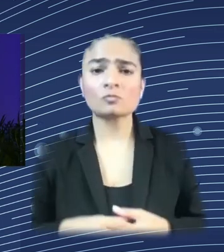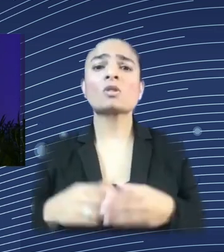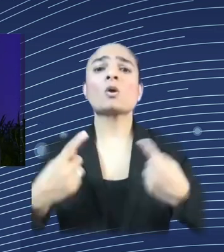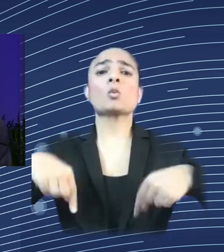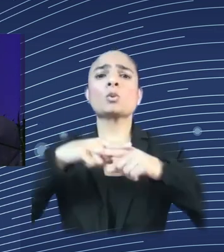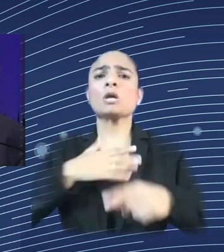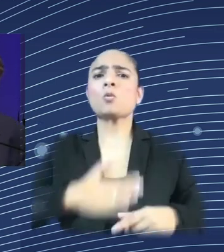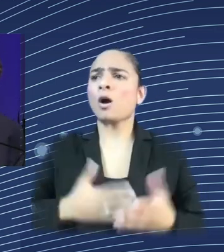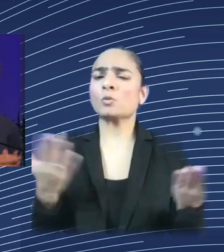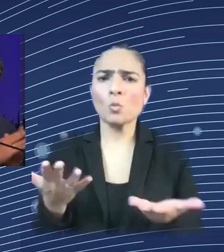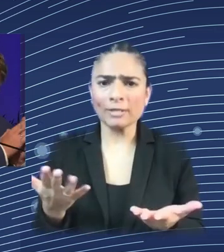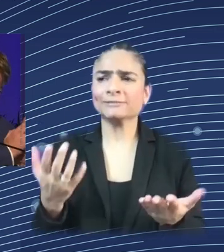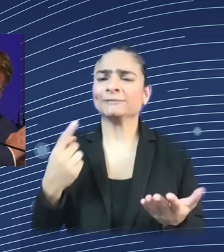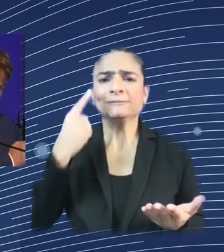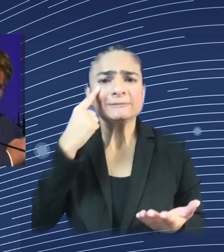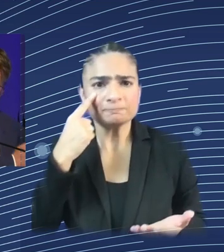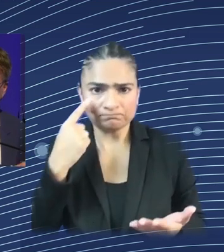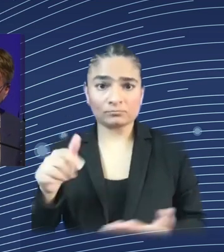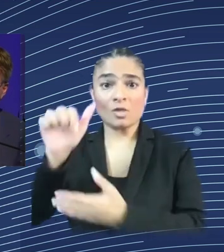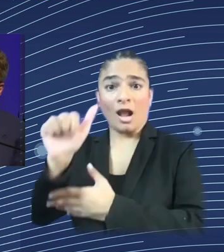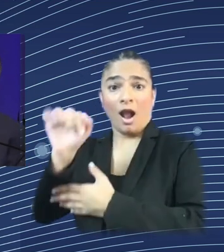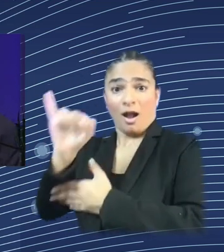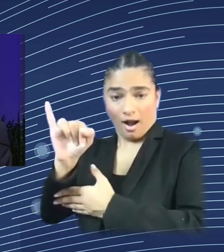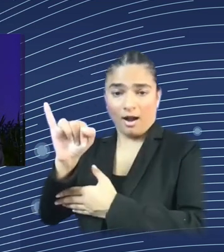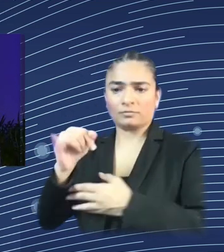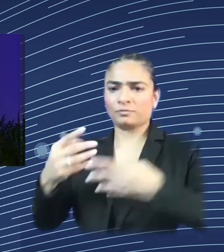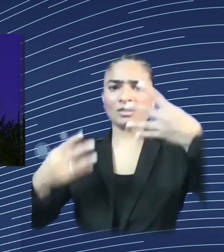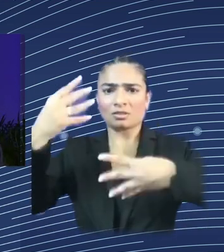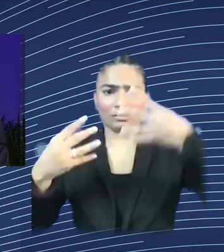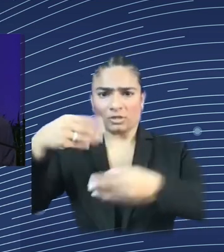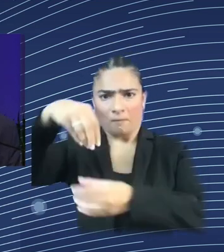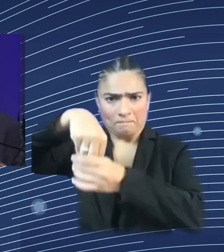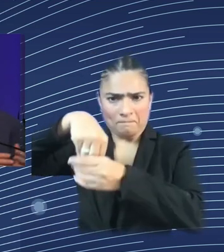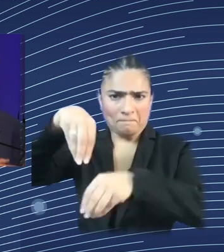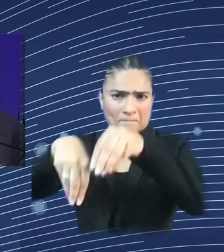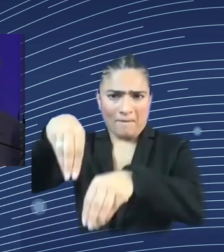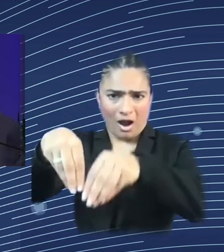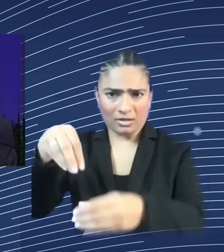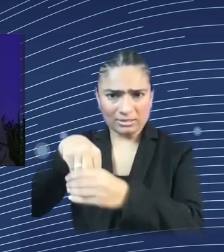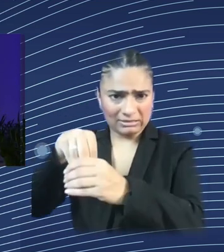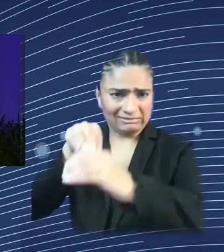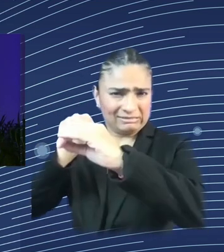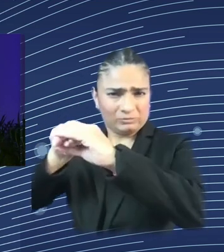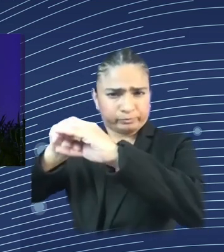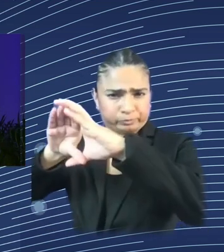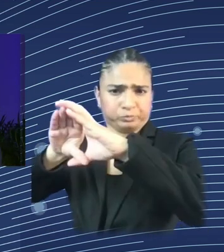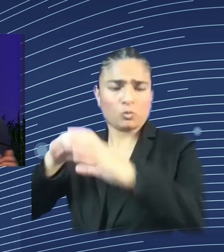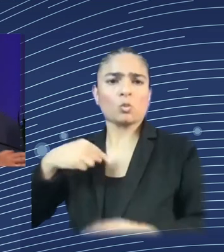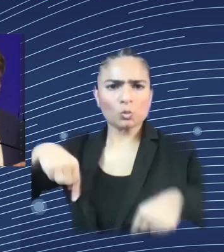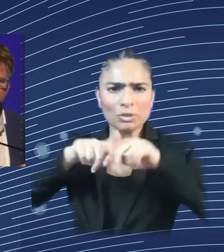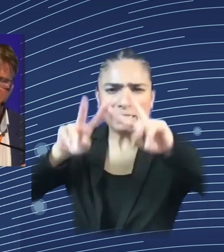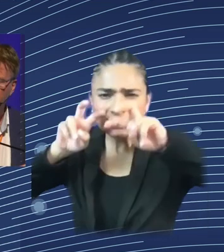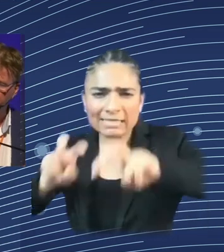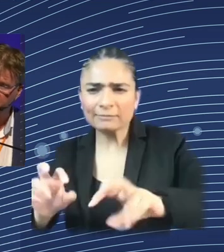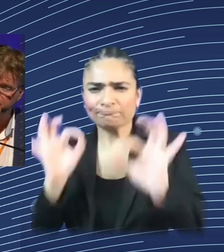characteristics, and we looked in those employers who already have a lot of infringements, and we